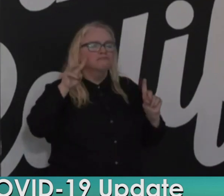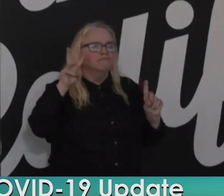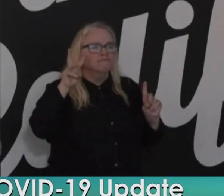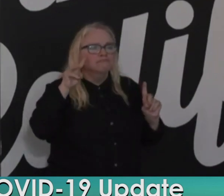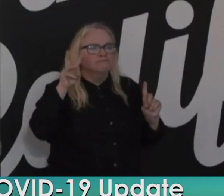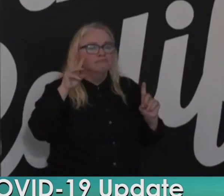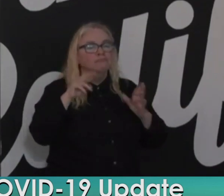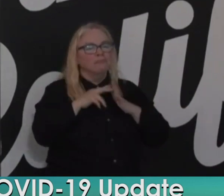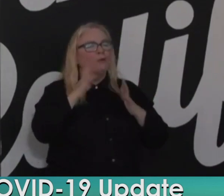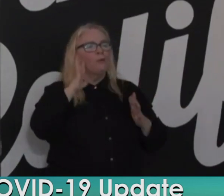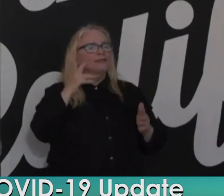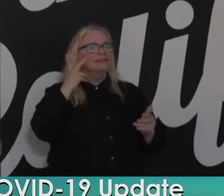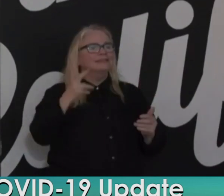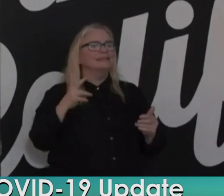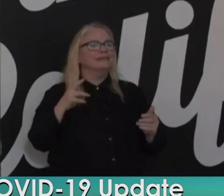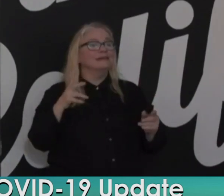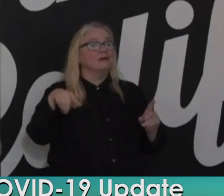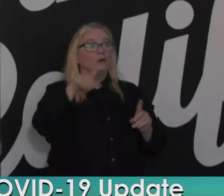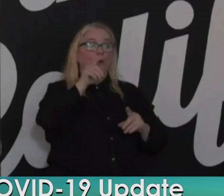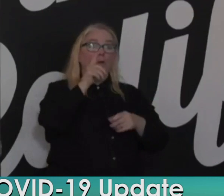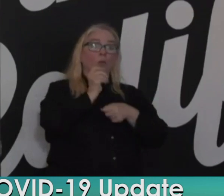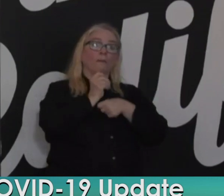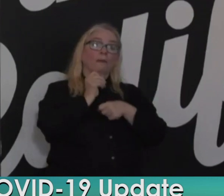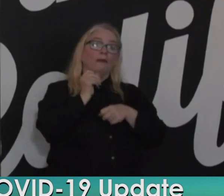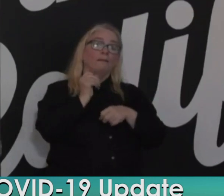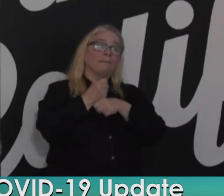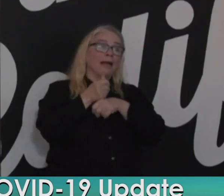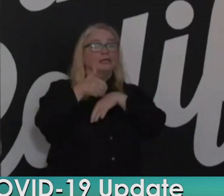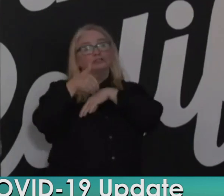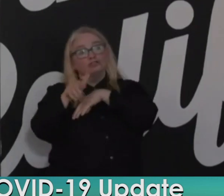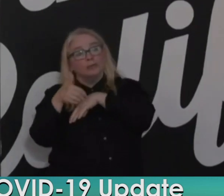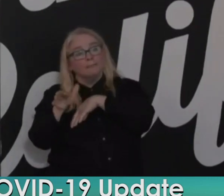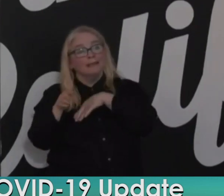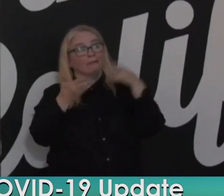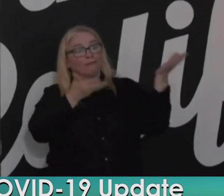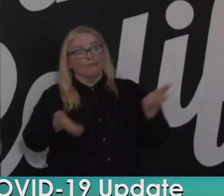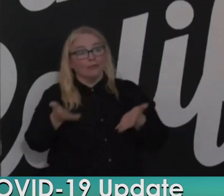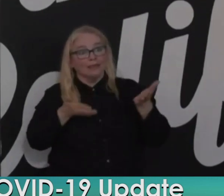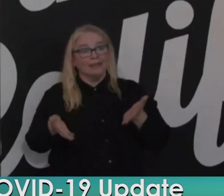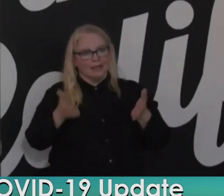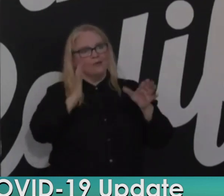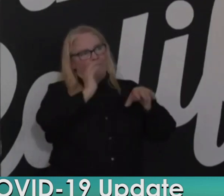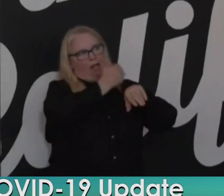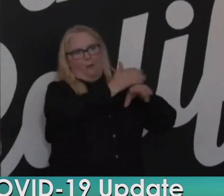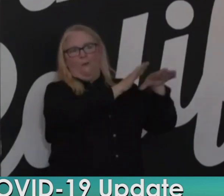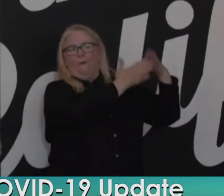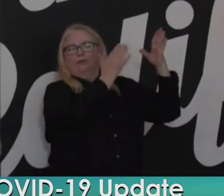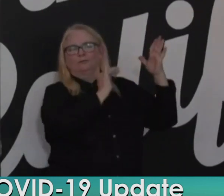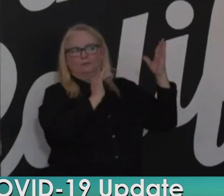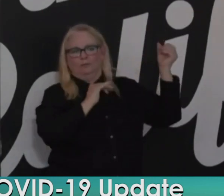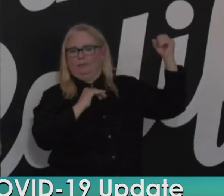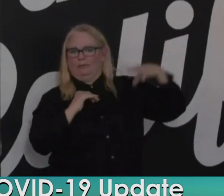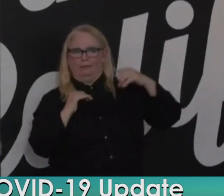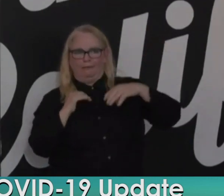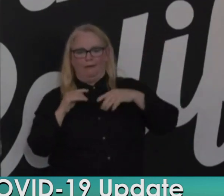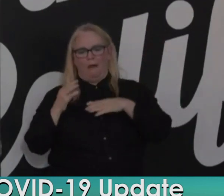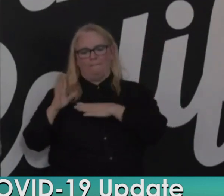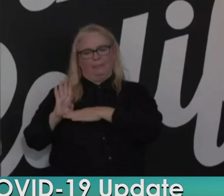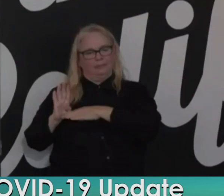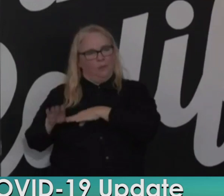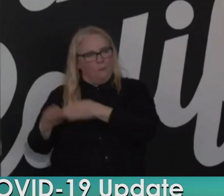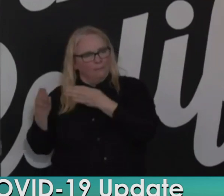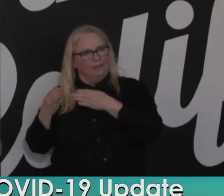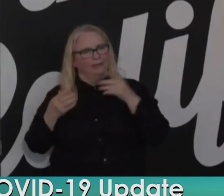these manufacturers and logistical support begin to take shape as well, and help again start to rebuild